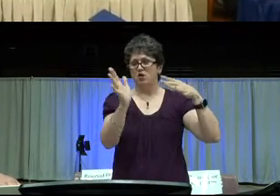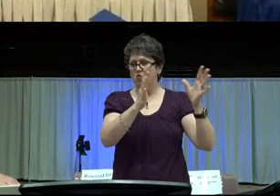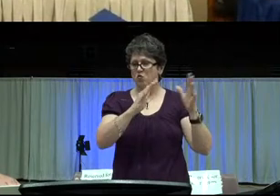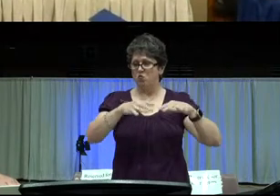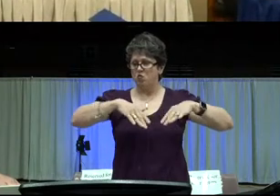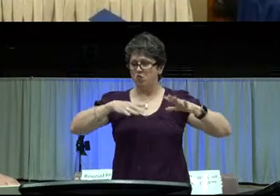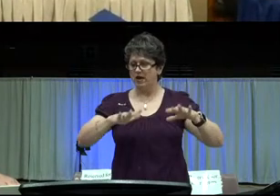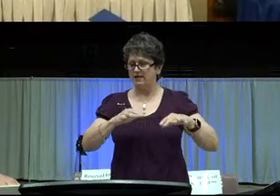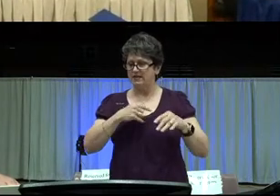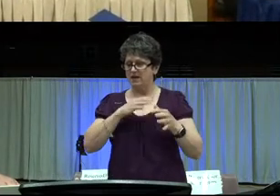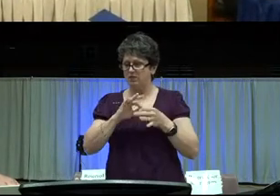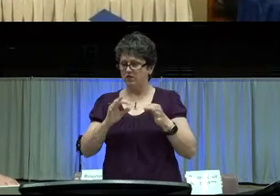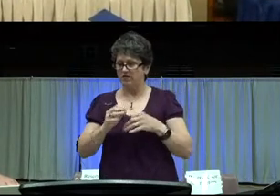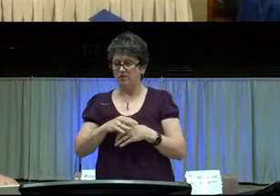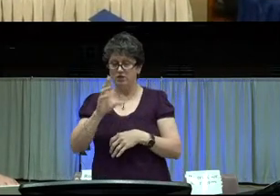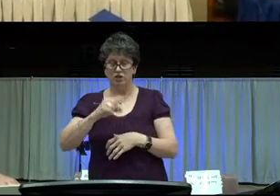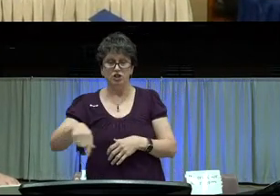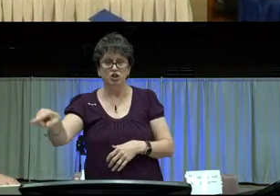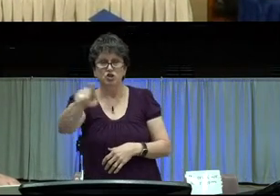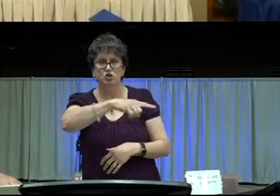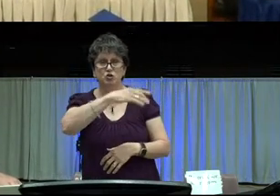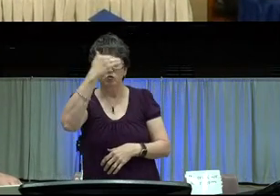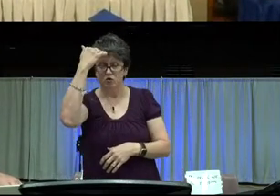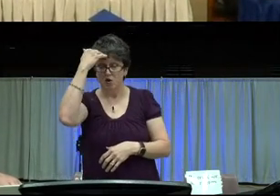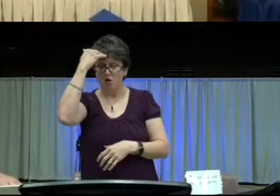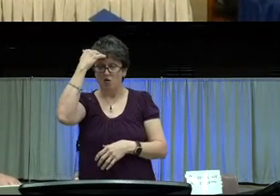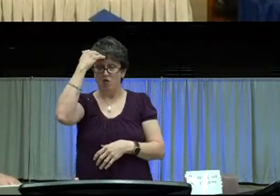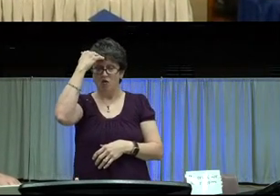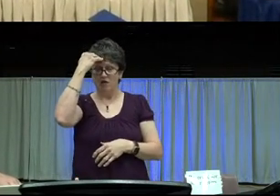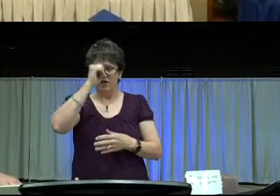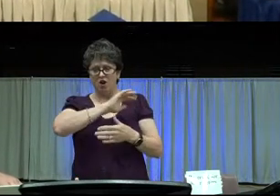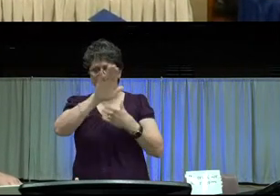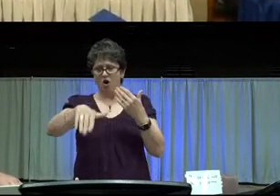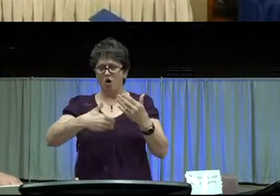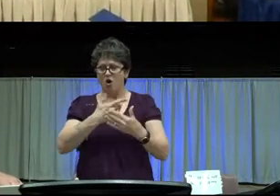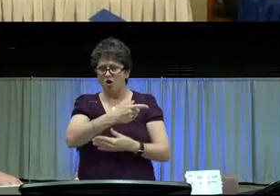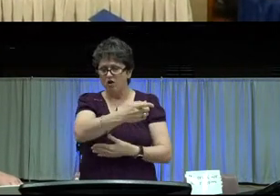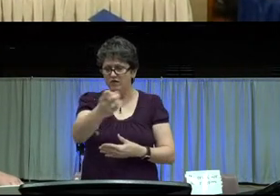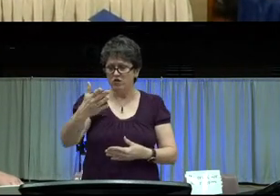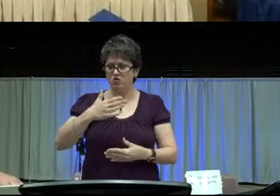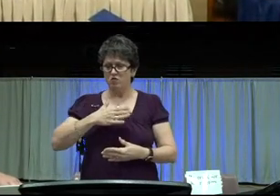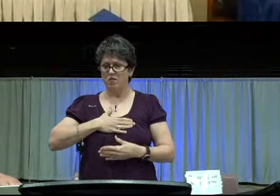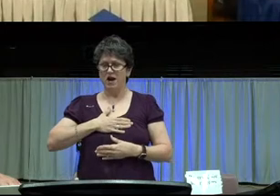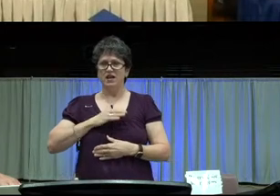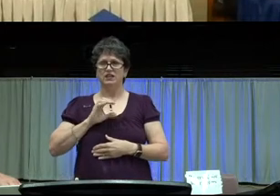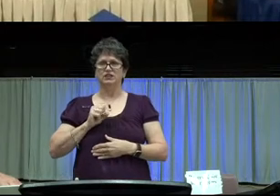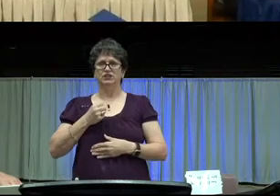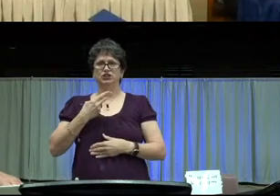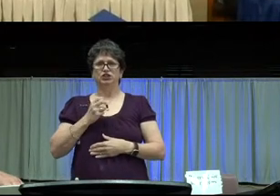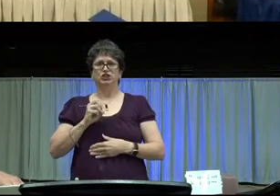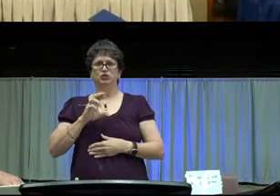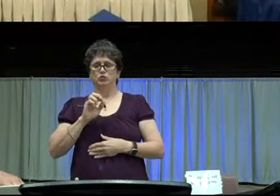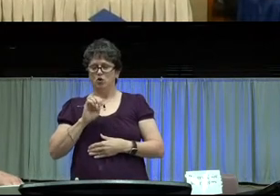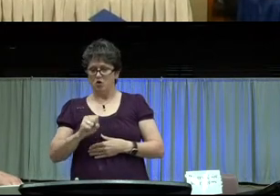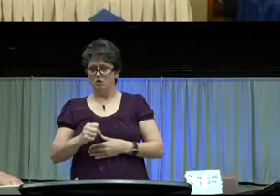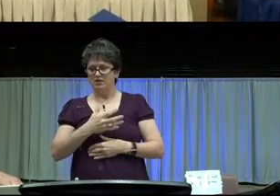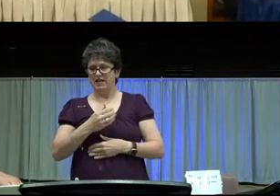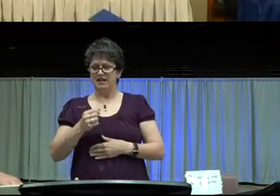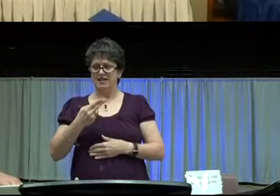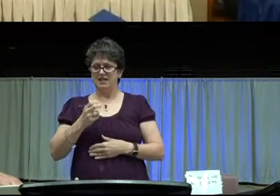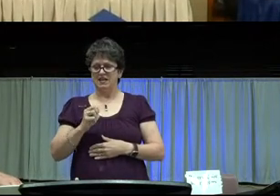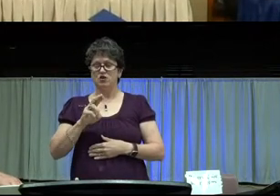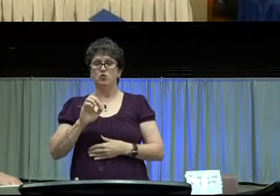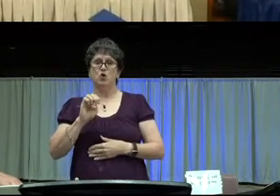paraphrasing. Did you know that all of you are my sheroes and my